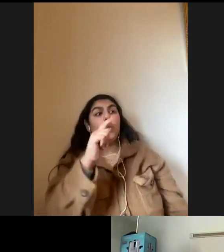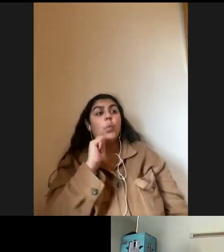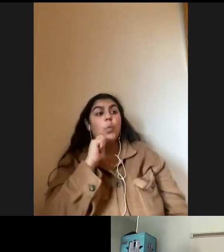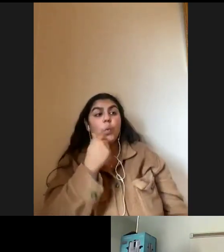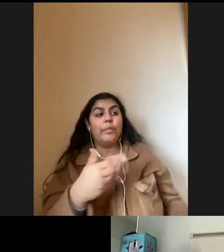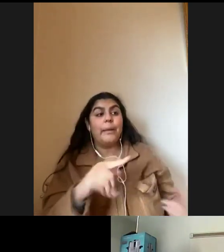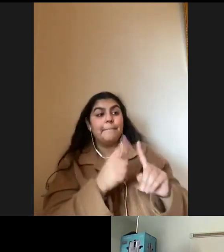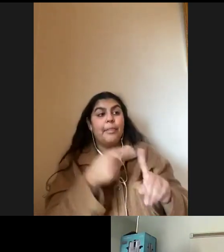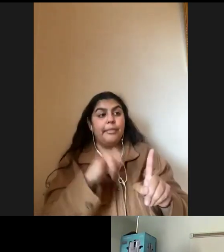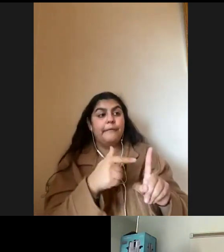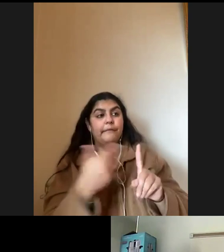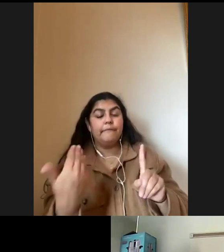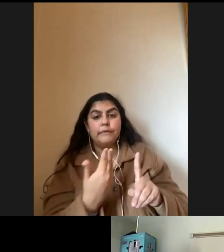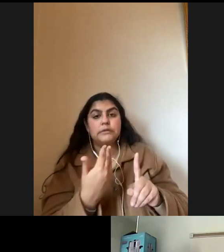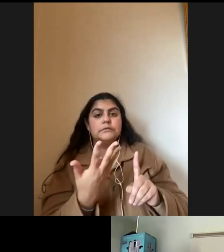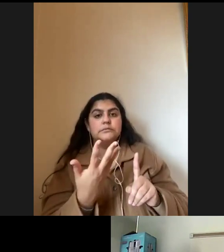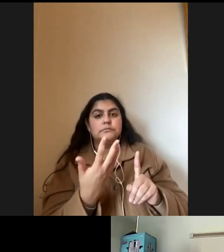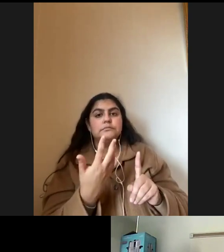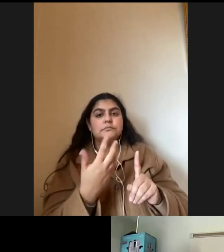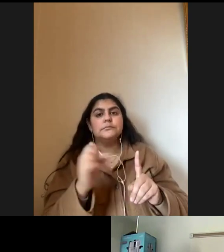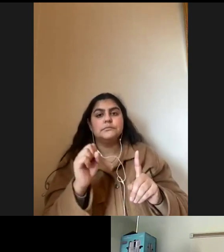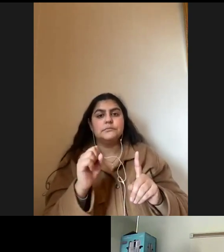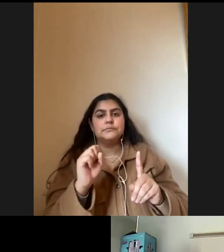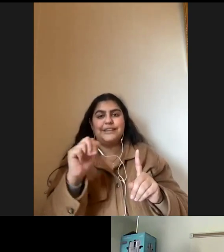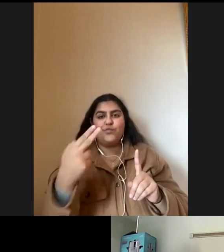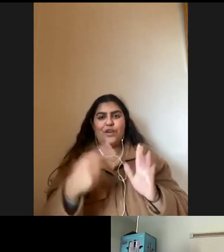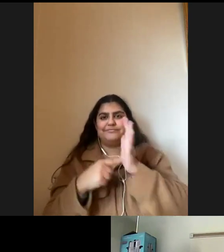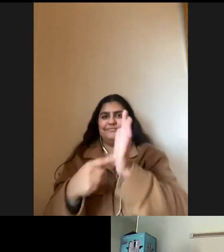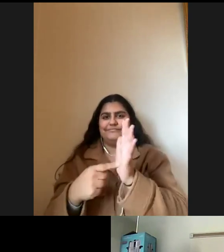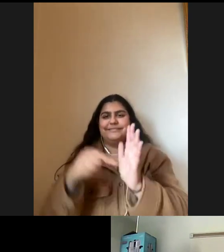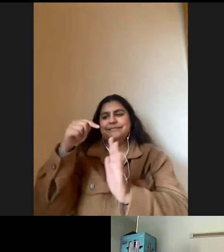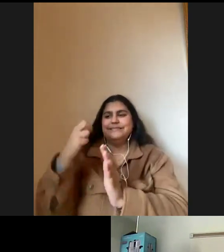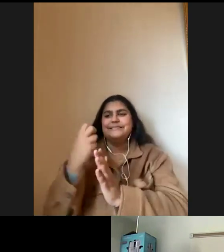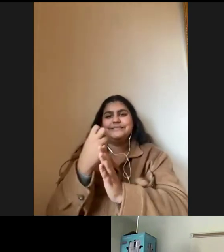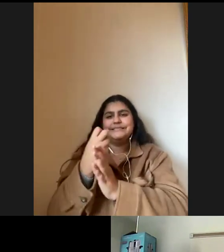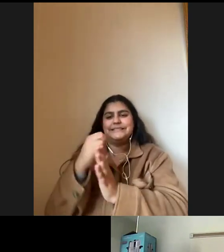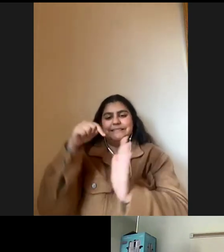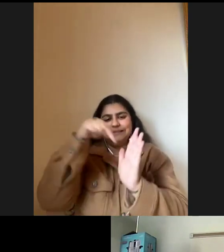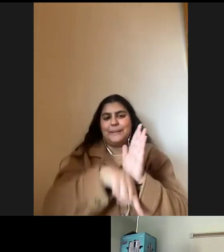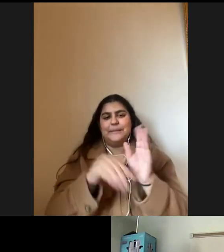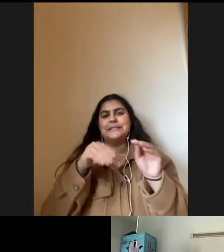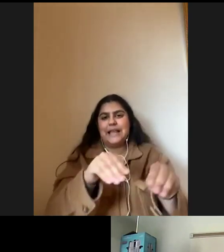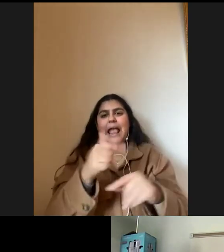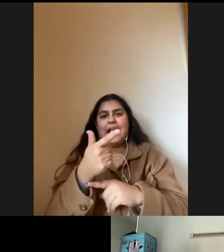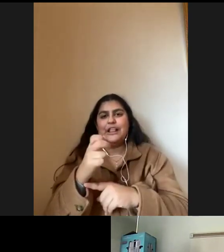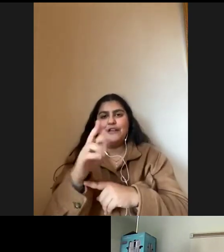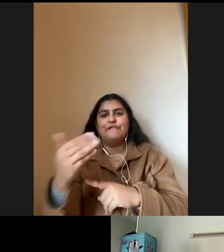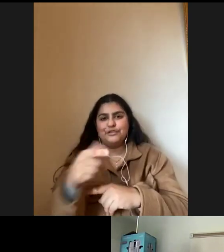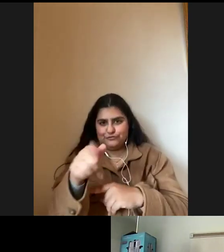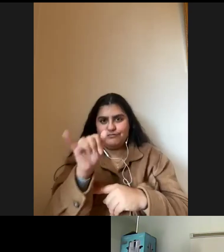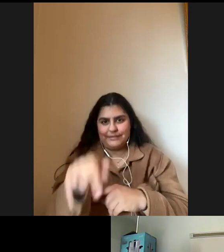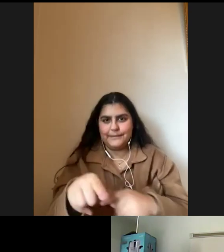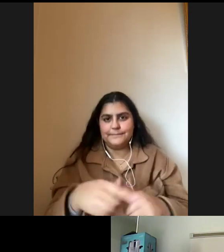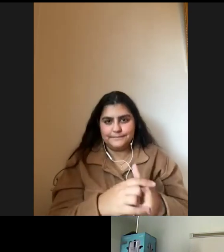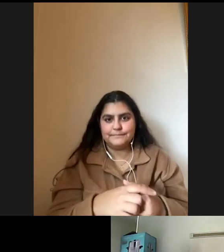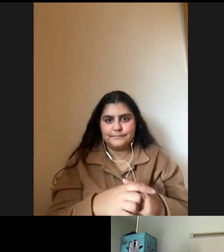are, yeah. So Sarah's holding up a deep sea anglerfish. Yes. But what's cool about anglerfish is that there